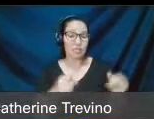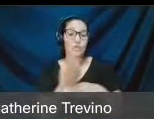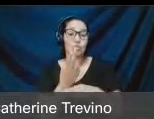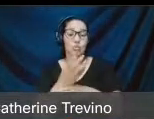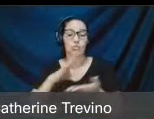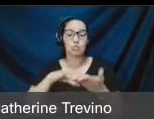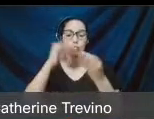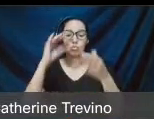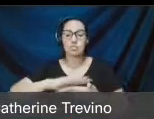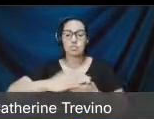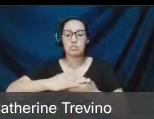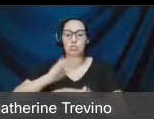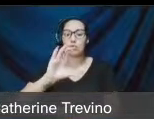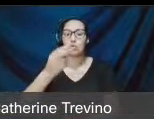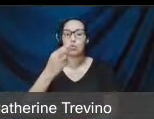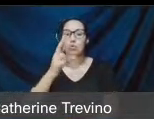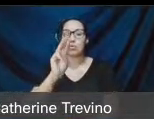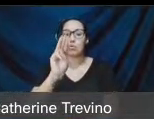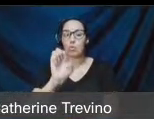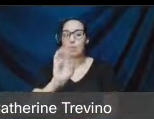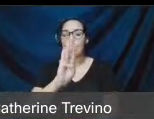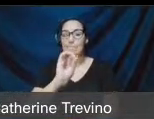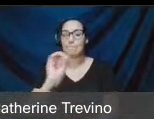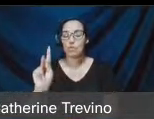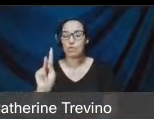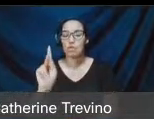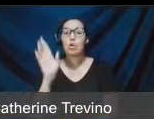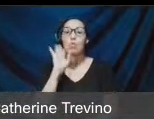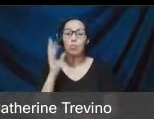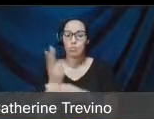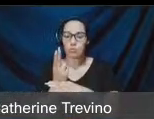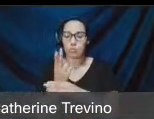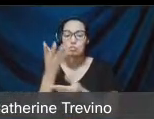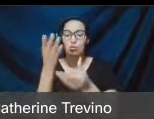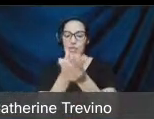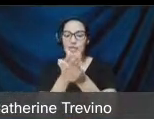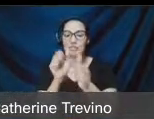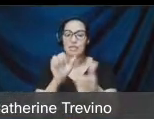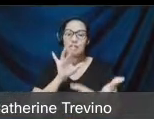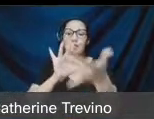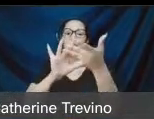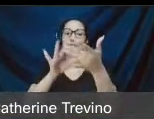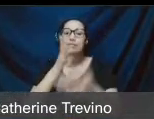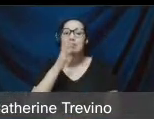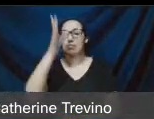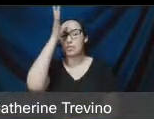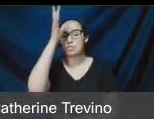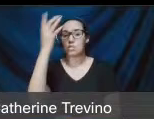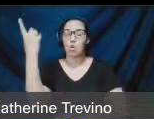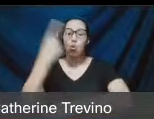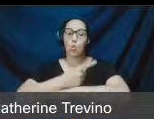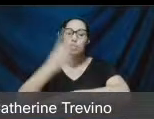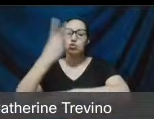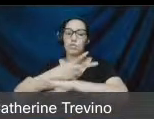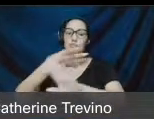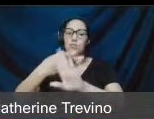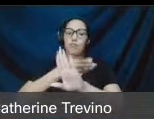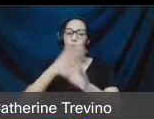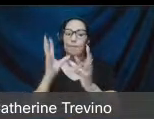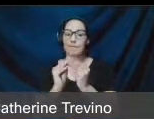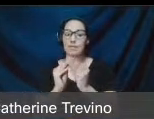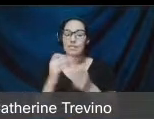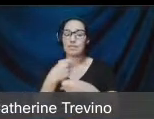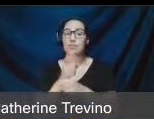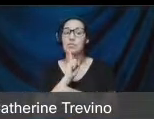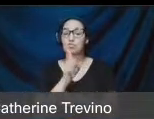well. We will utilize a protocol in which our case carriers will reach out to the parents 1 to 2 days before the meeting to ensure that the parents are